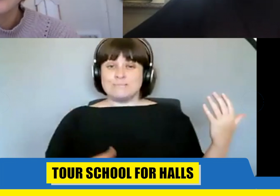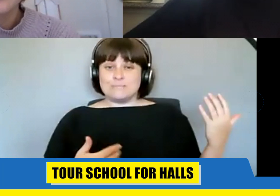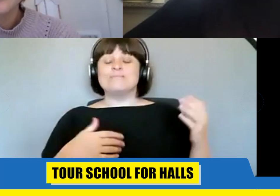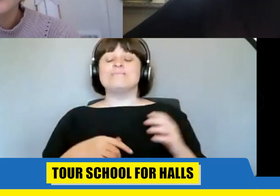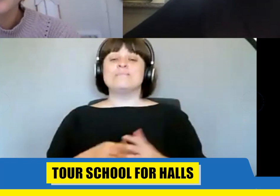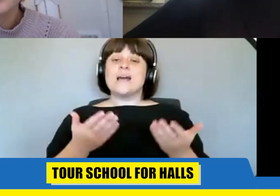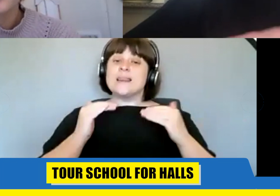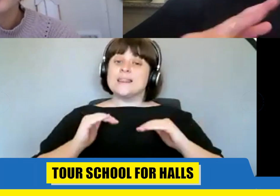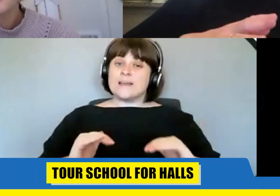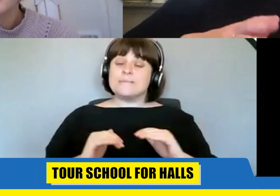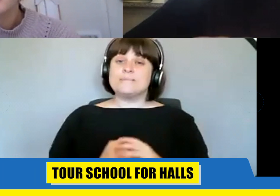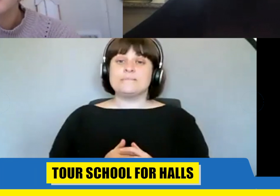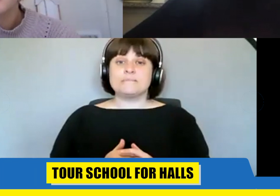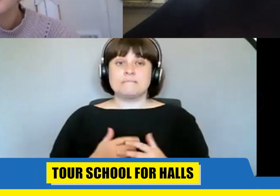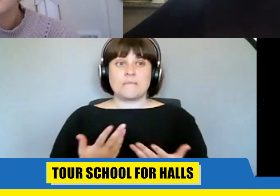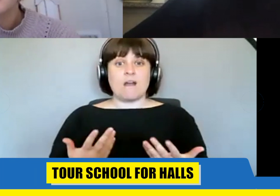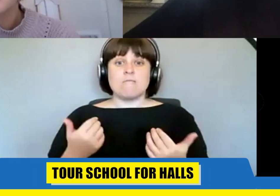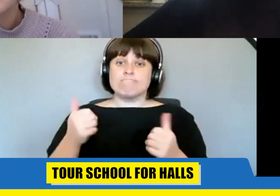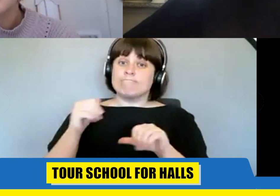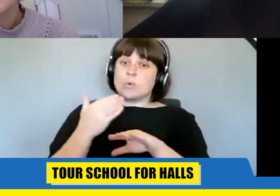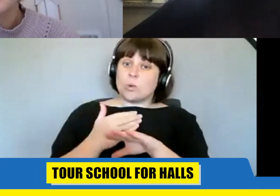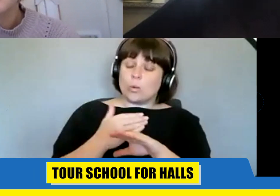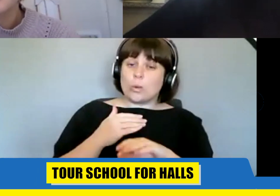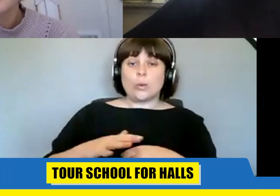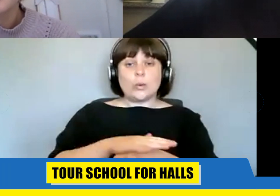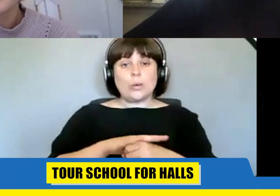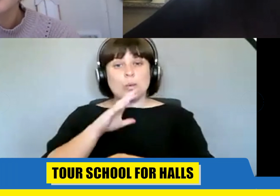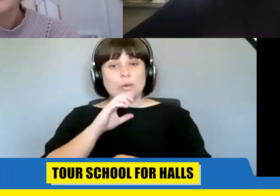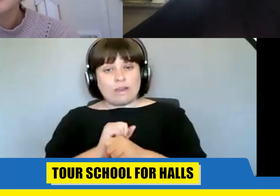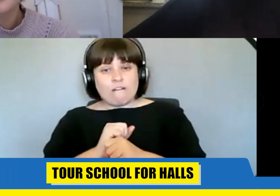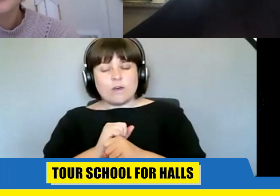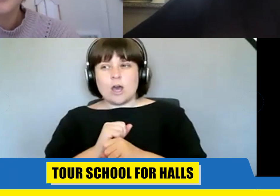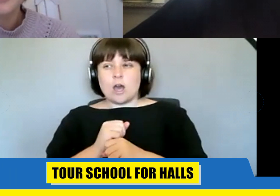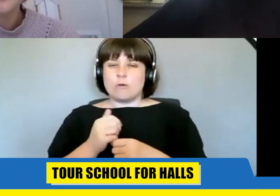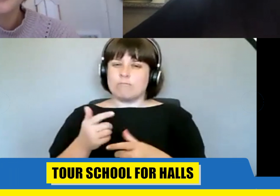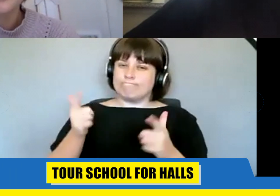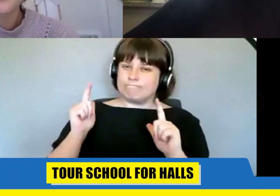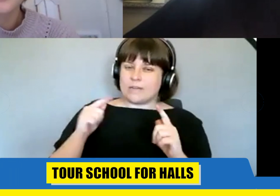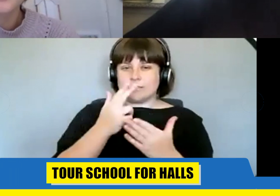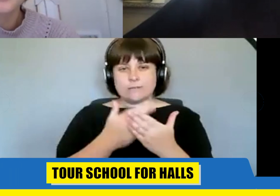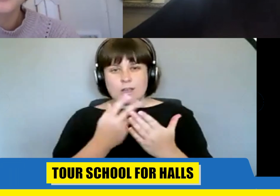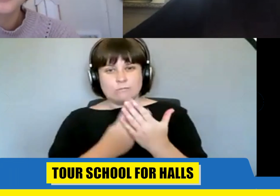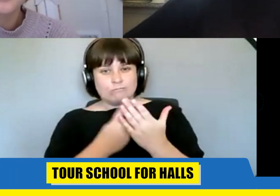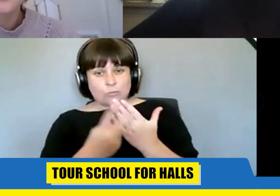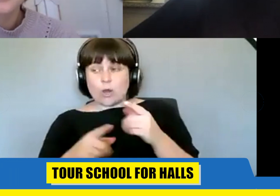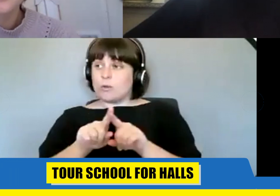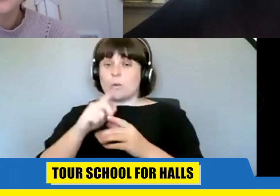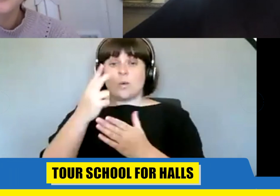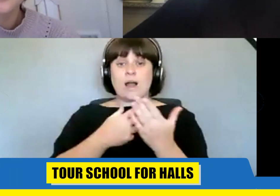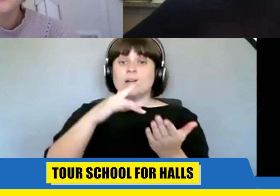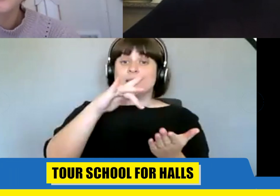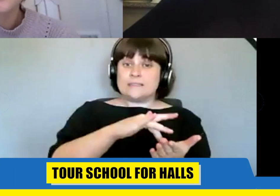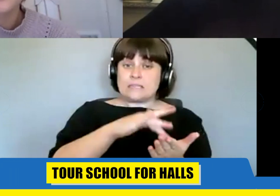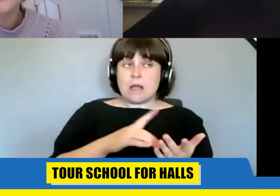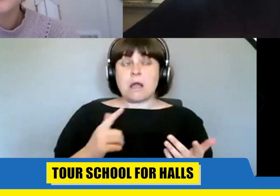then got working in local government managing arts programs and art centres, and